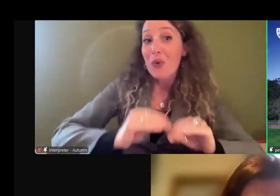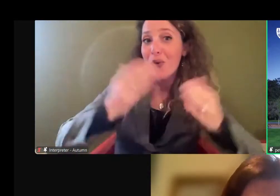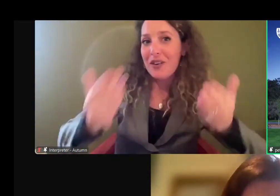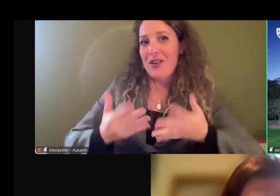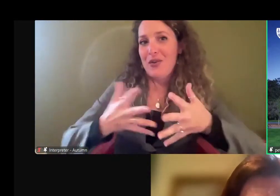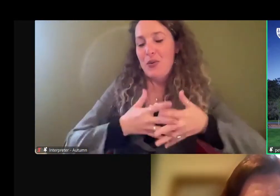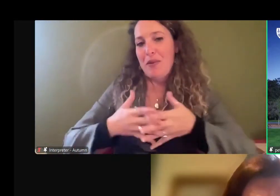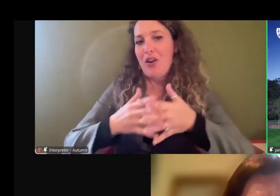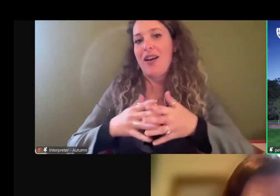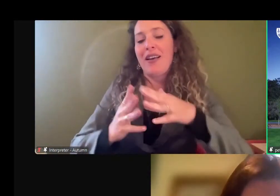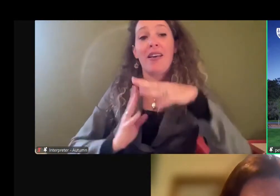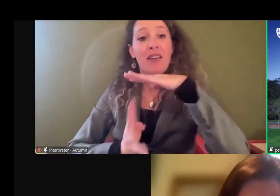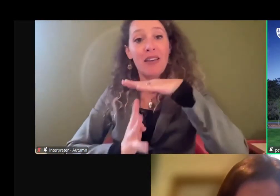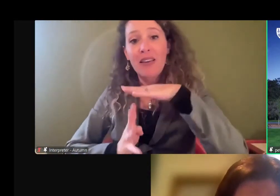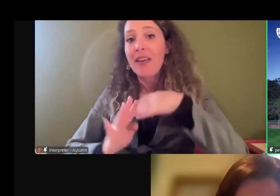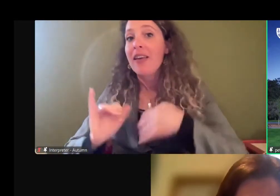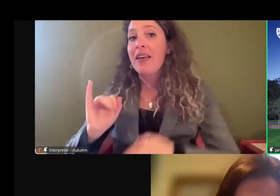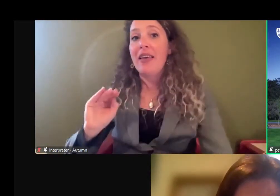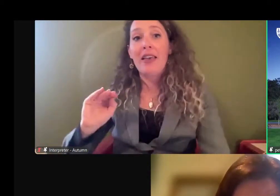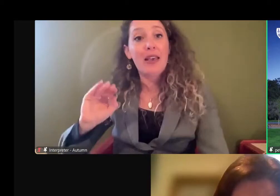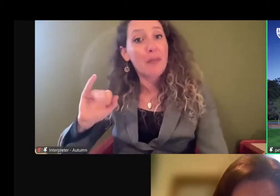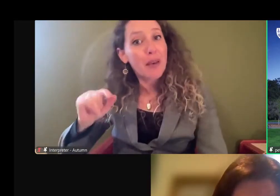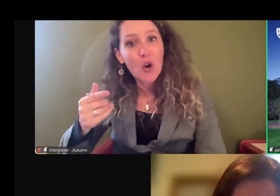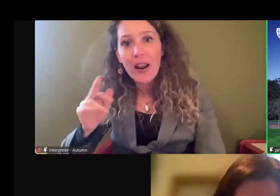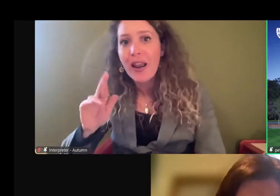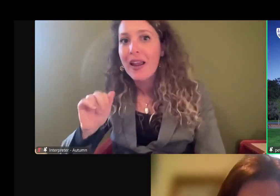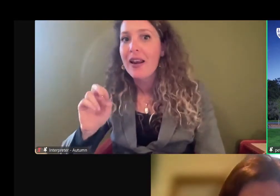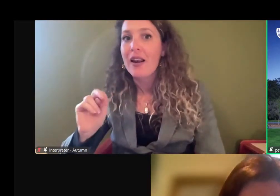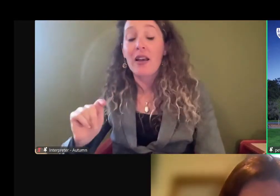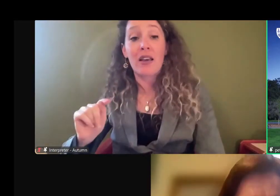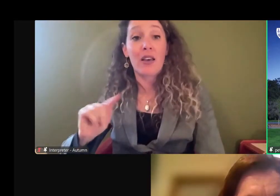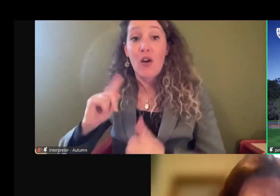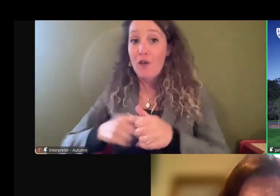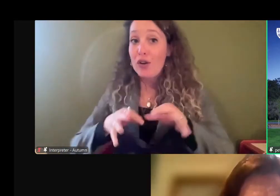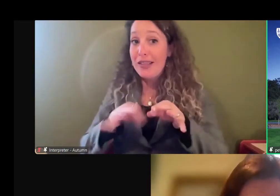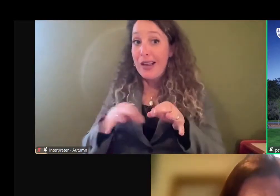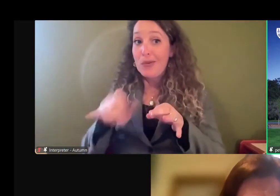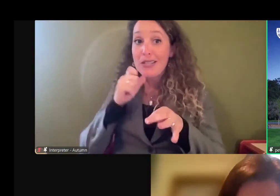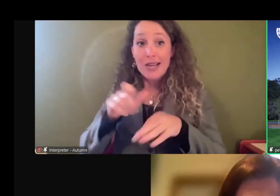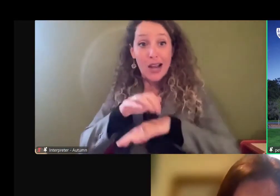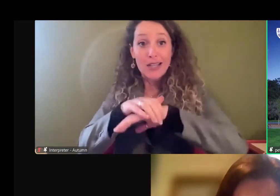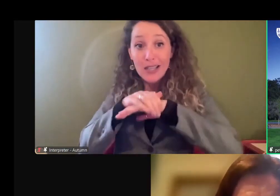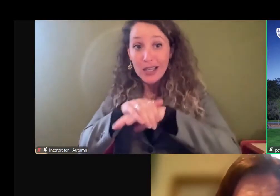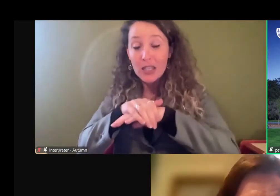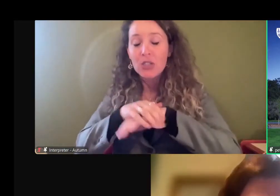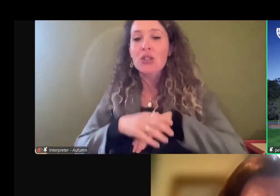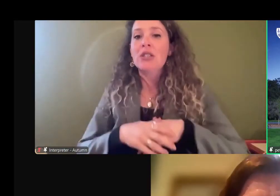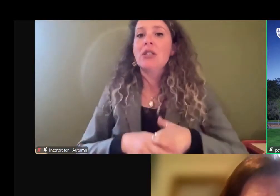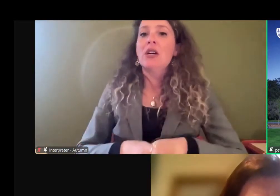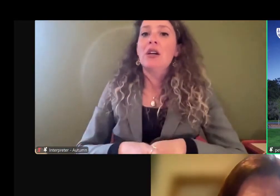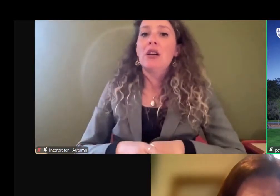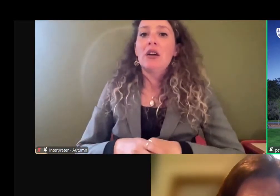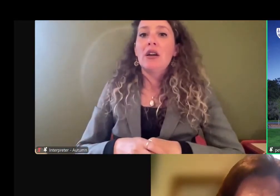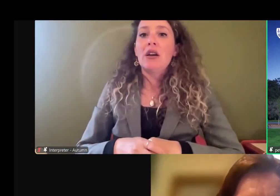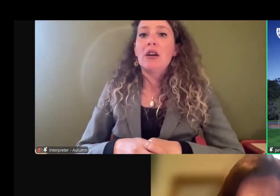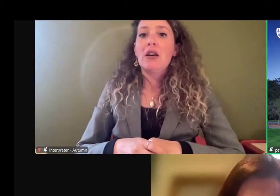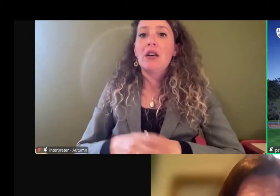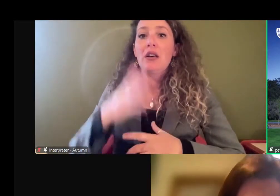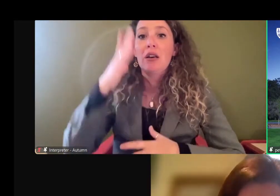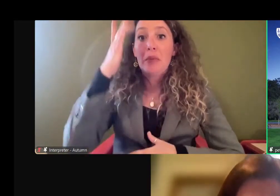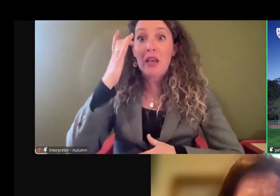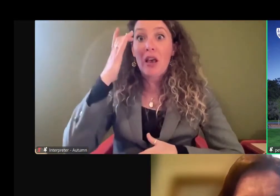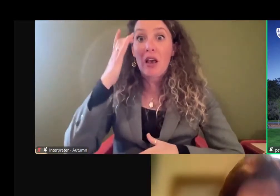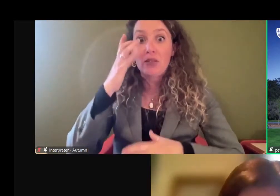and people the first language is not English do a disproportionate amount of caregiving